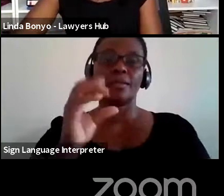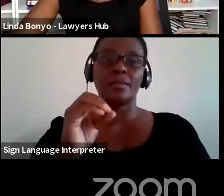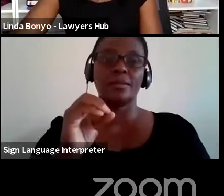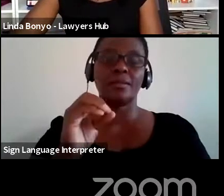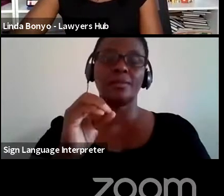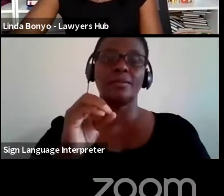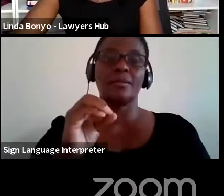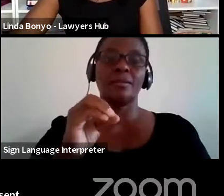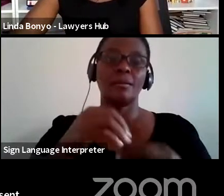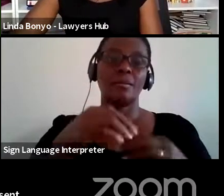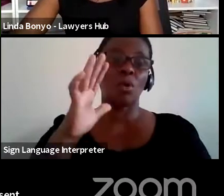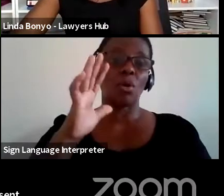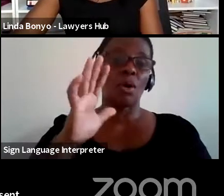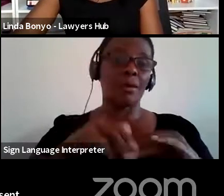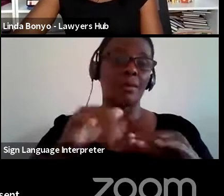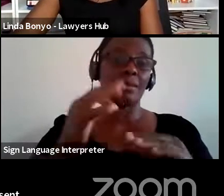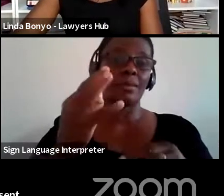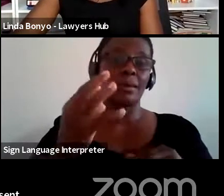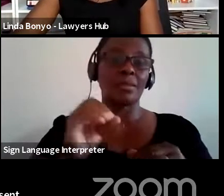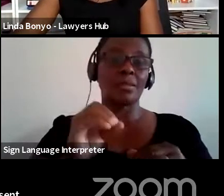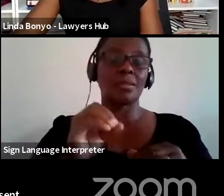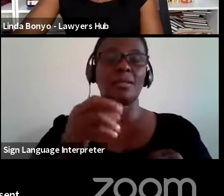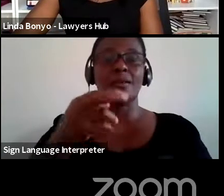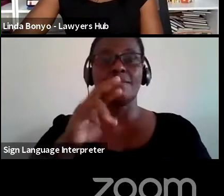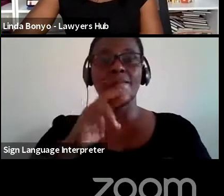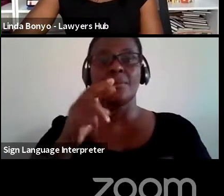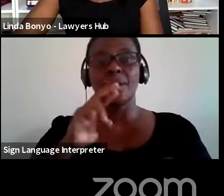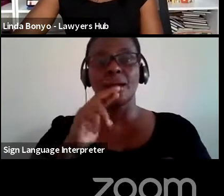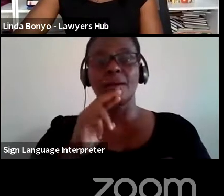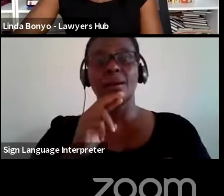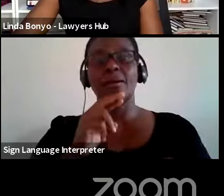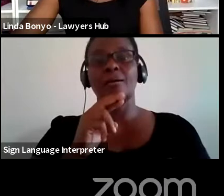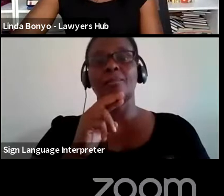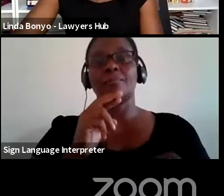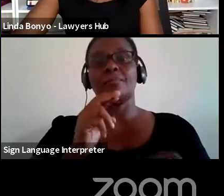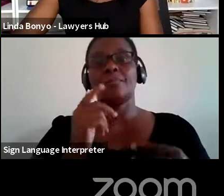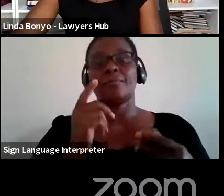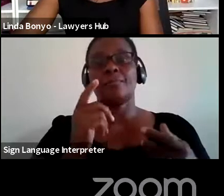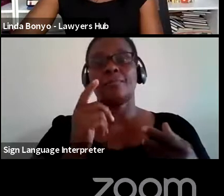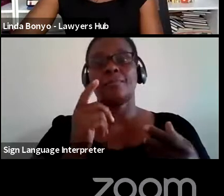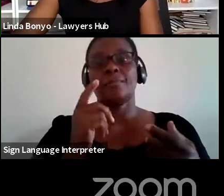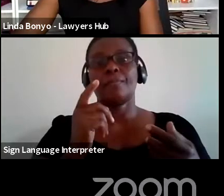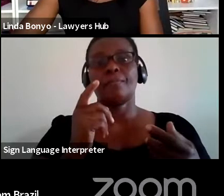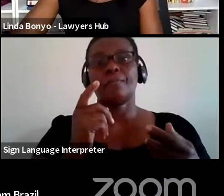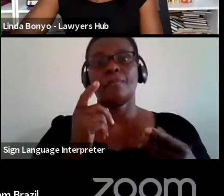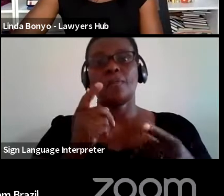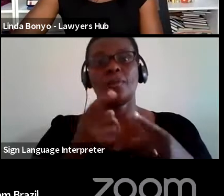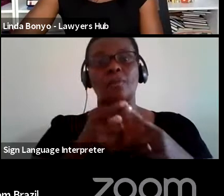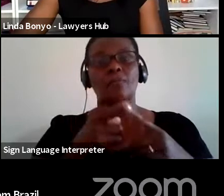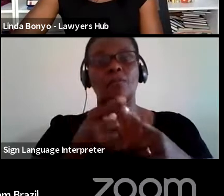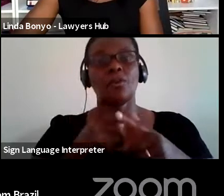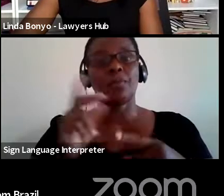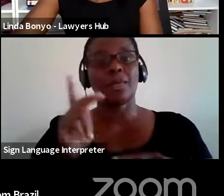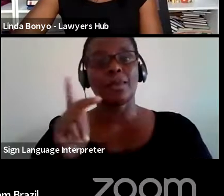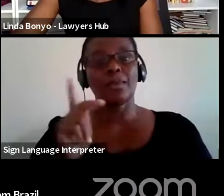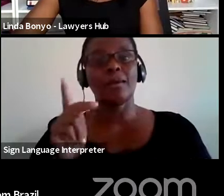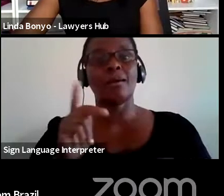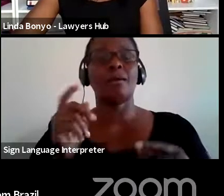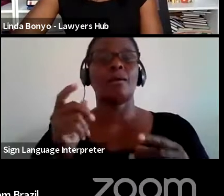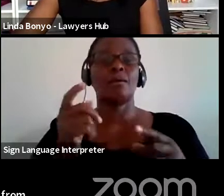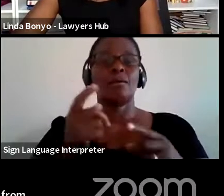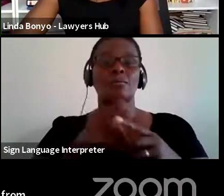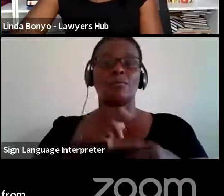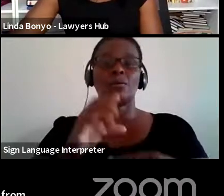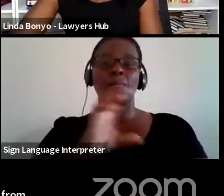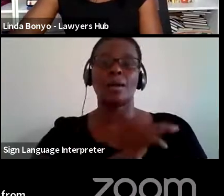that represented feedback from roughly 18 countries, from Brazil to Kenya to